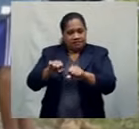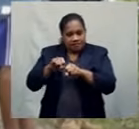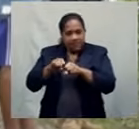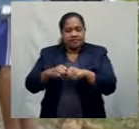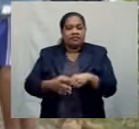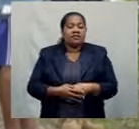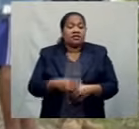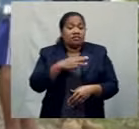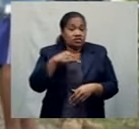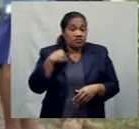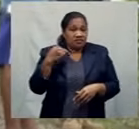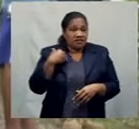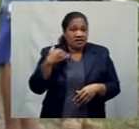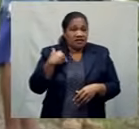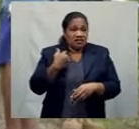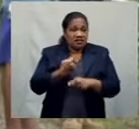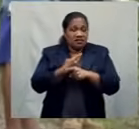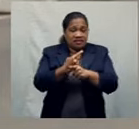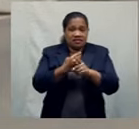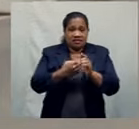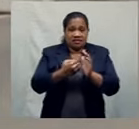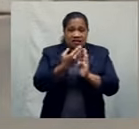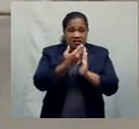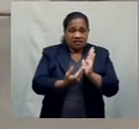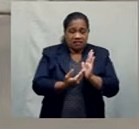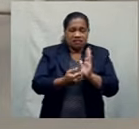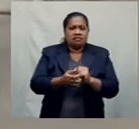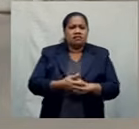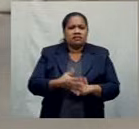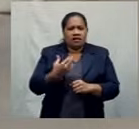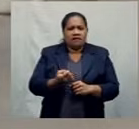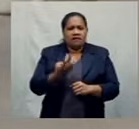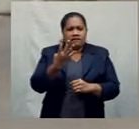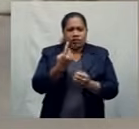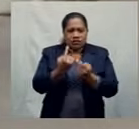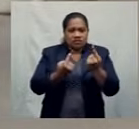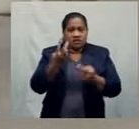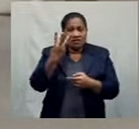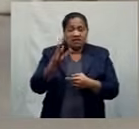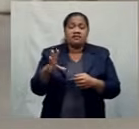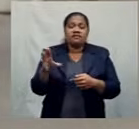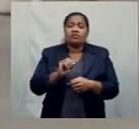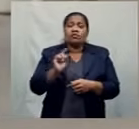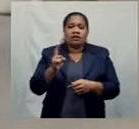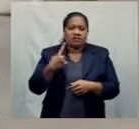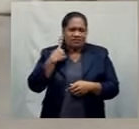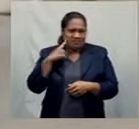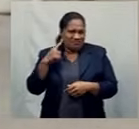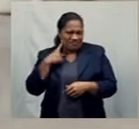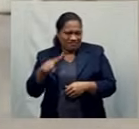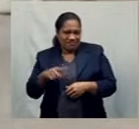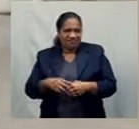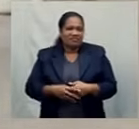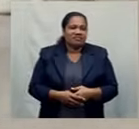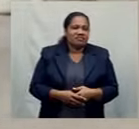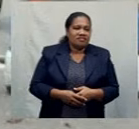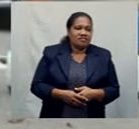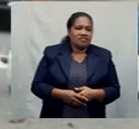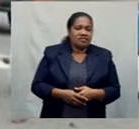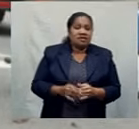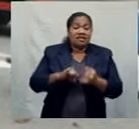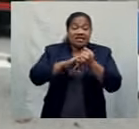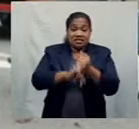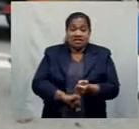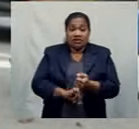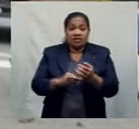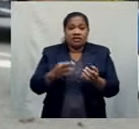Health guideline on PSV, 4 cases each, and 3 for breach of containment. The Southern Division recorded 29